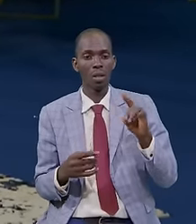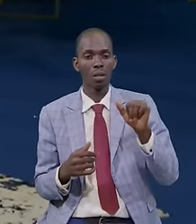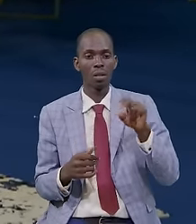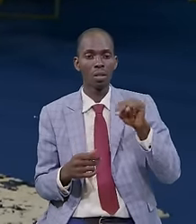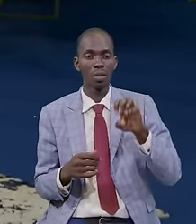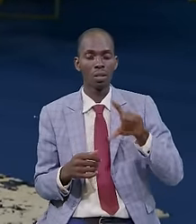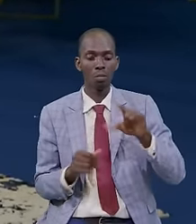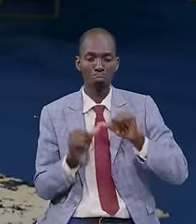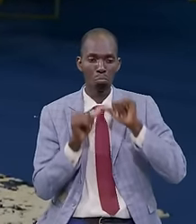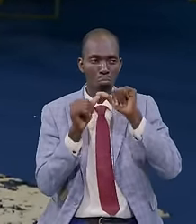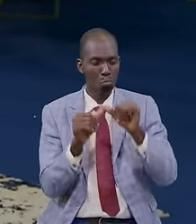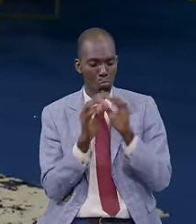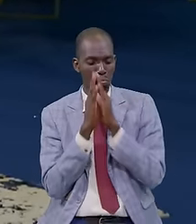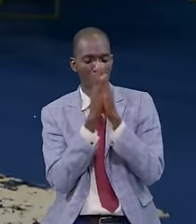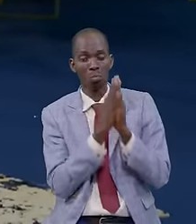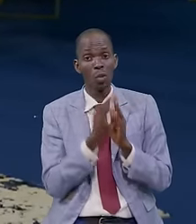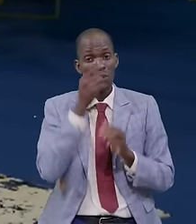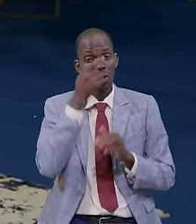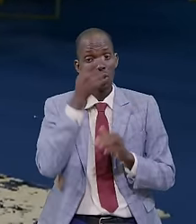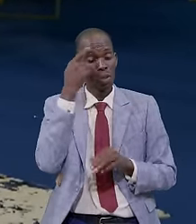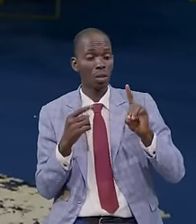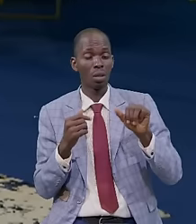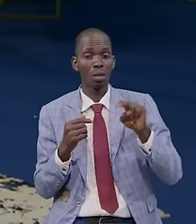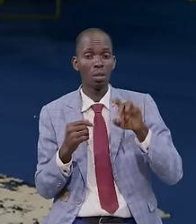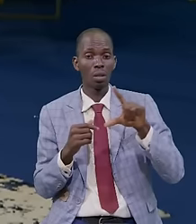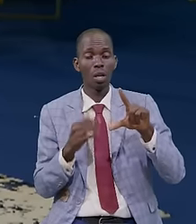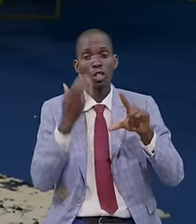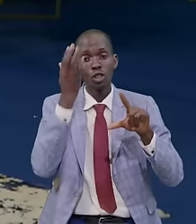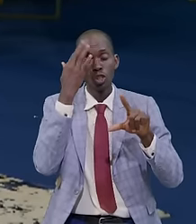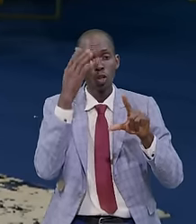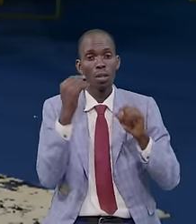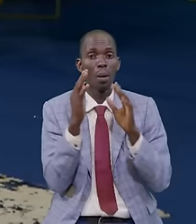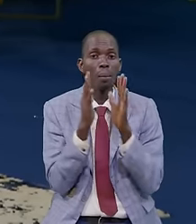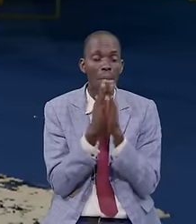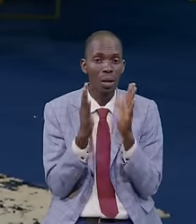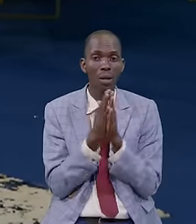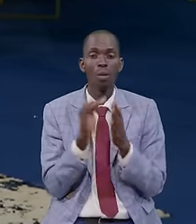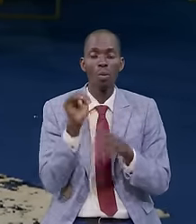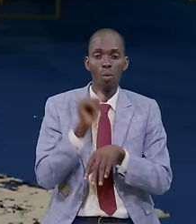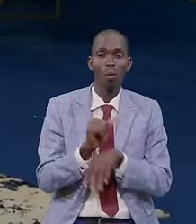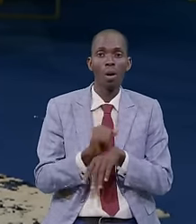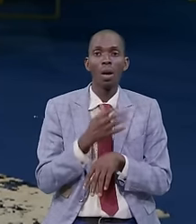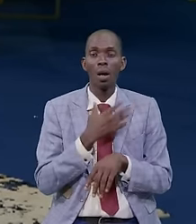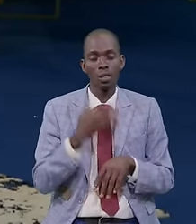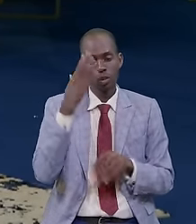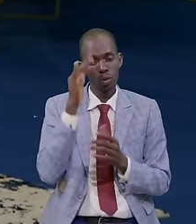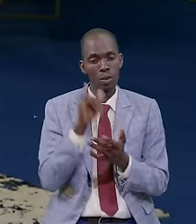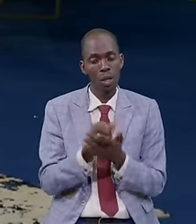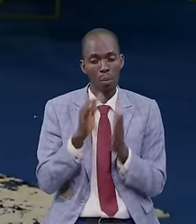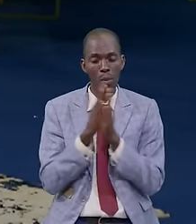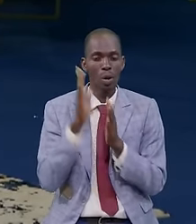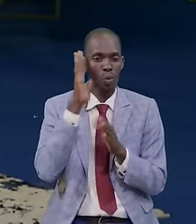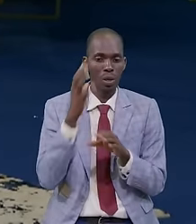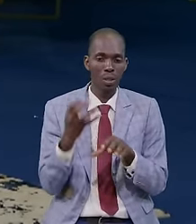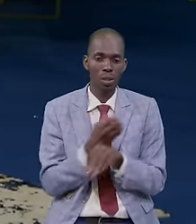pray, because he knew the prayer that brought him where he was and his prayer that will take him higher. Well, they said,